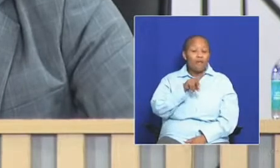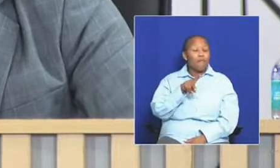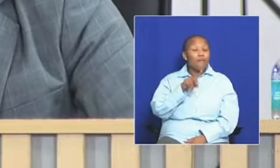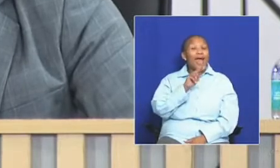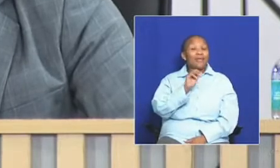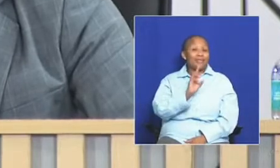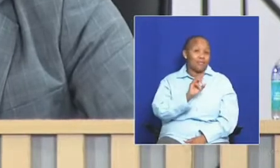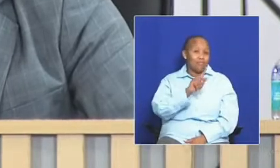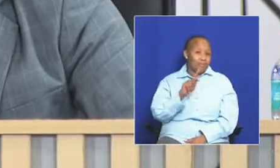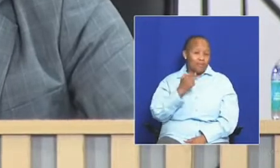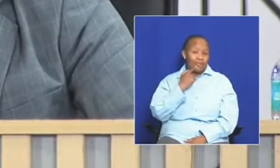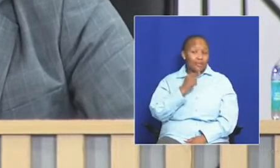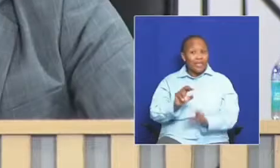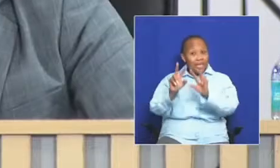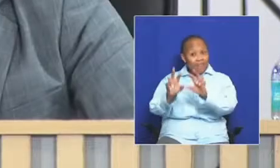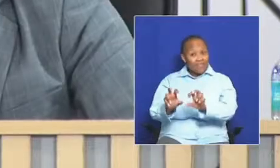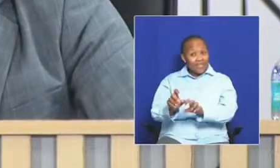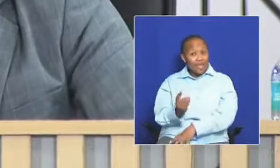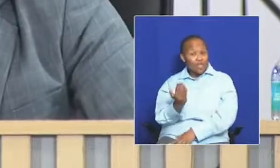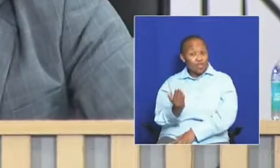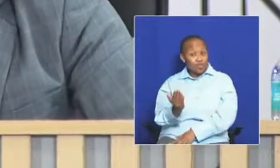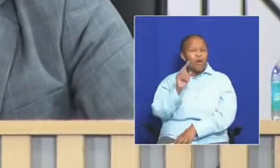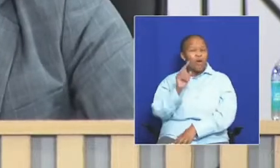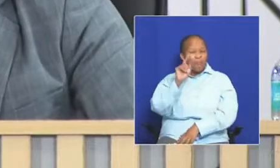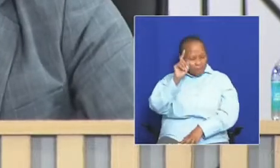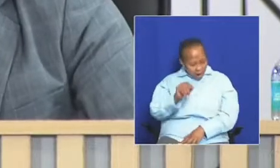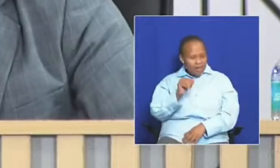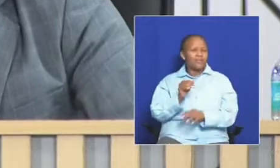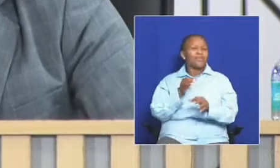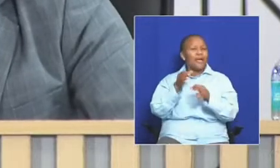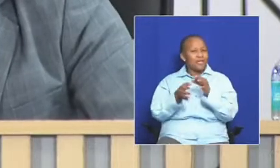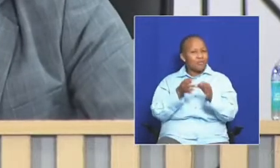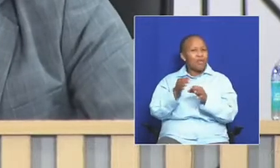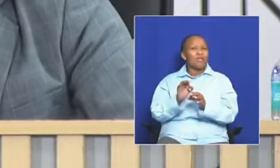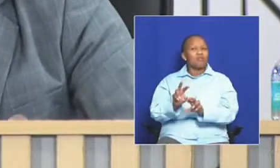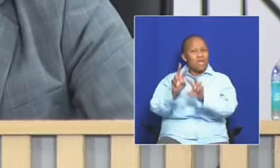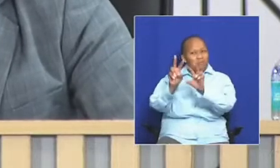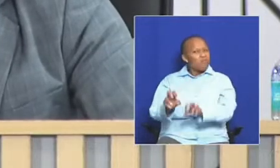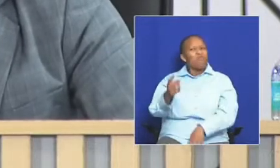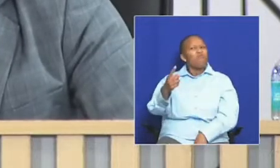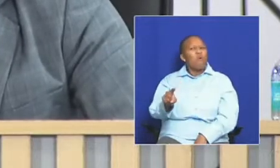it should at least tell you what you are being investigated for. For tender fraud.